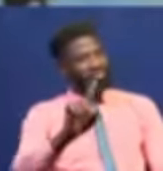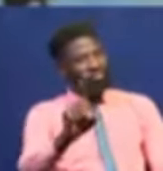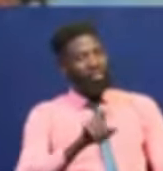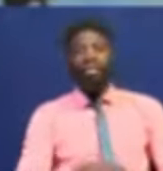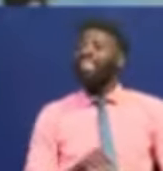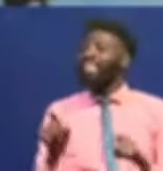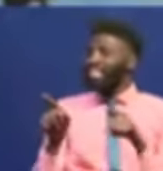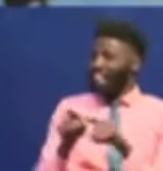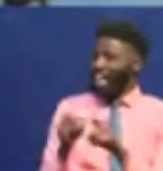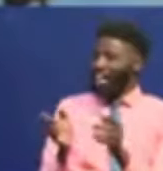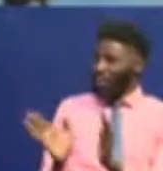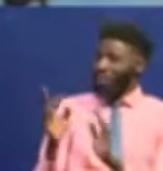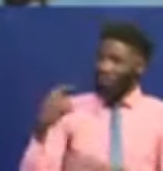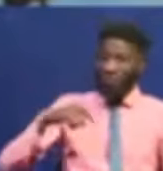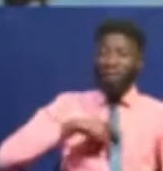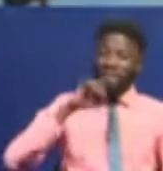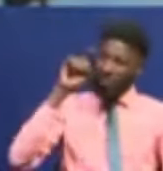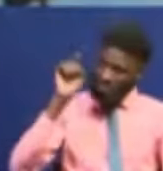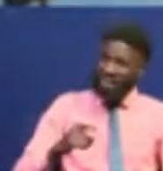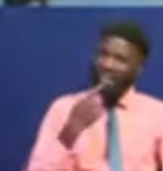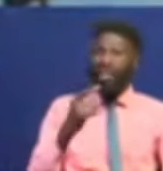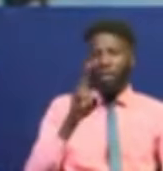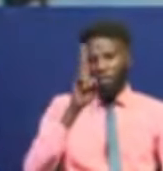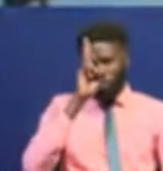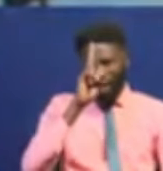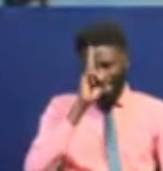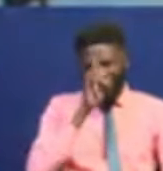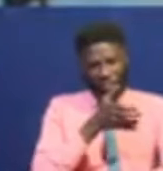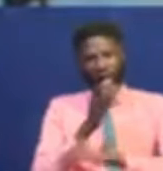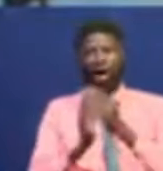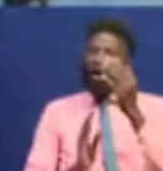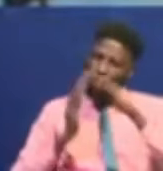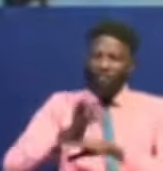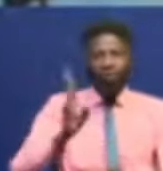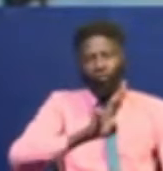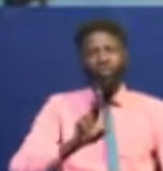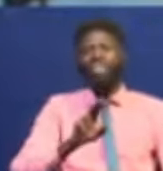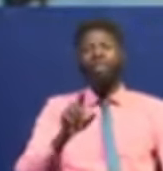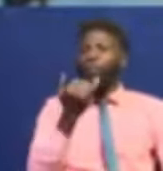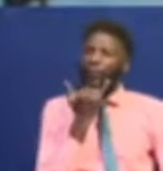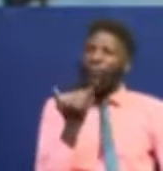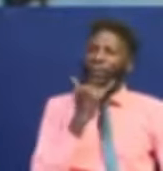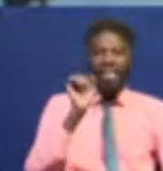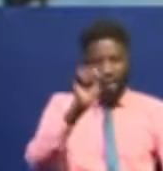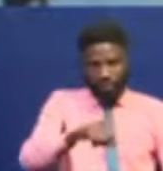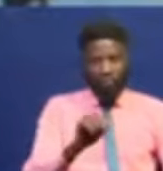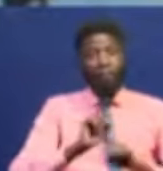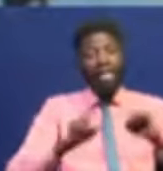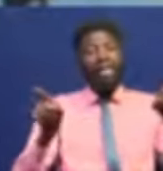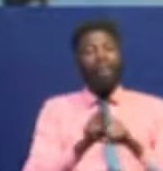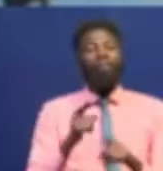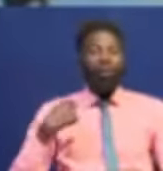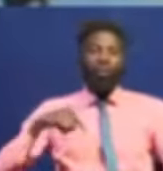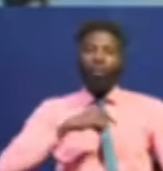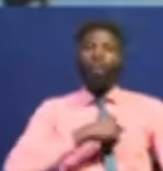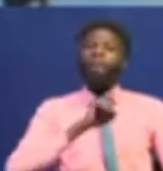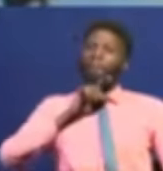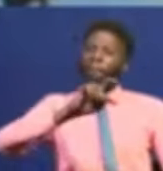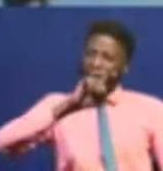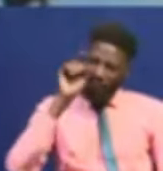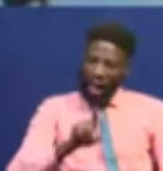We must condemn excessive use of police powers, but we must equally deal firmly